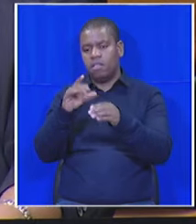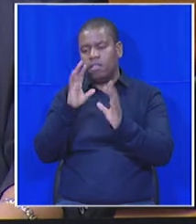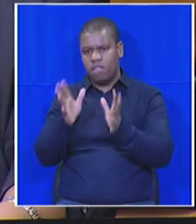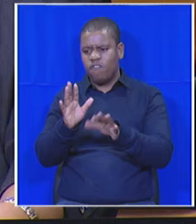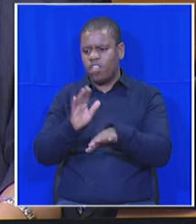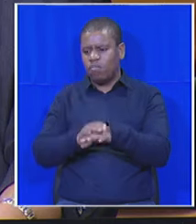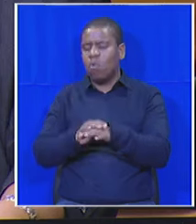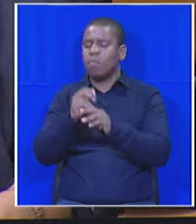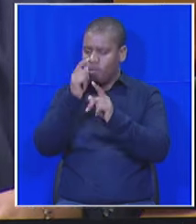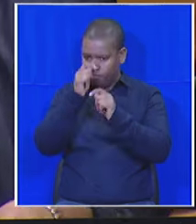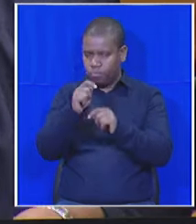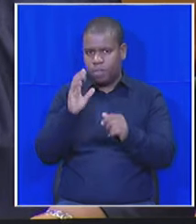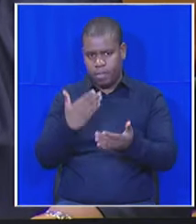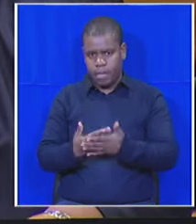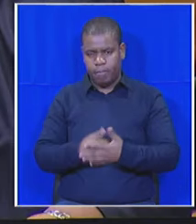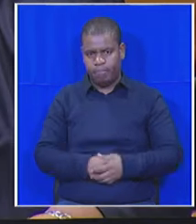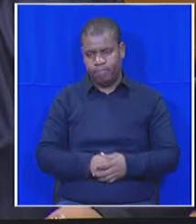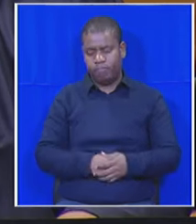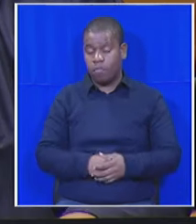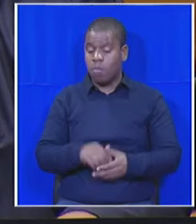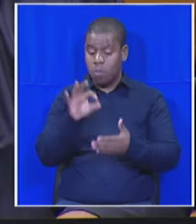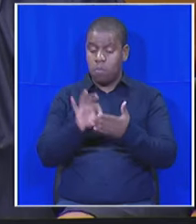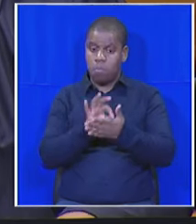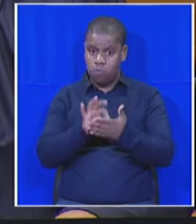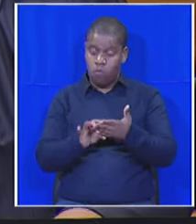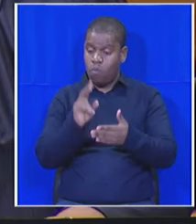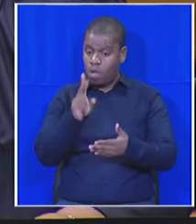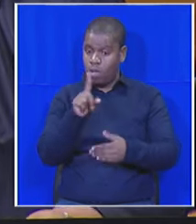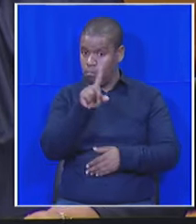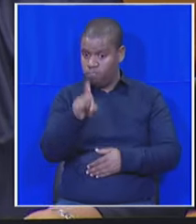I put the vote again. Are there any objections?